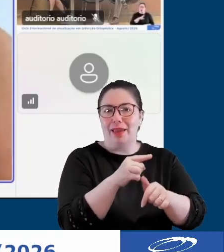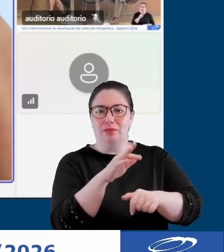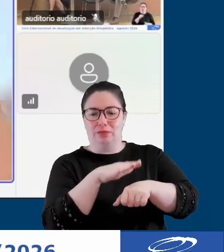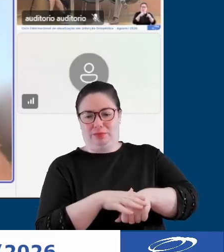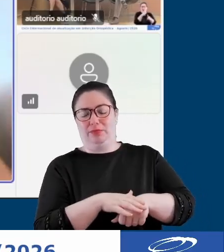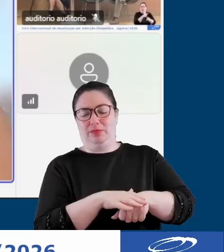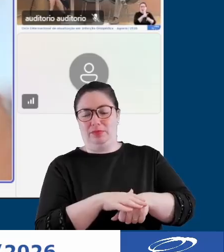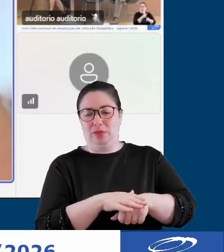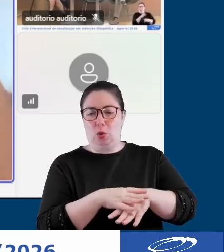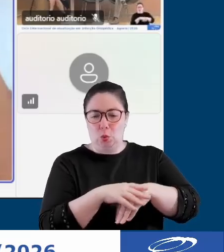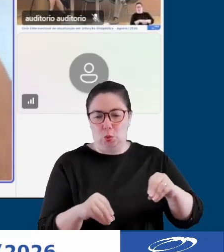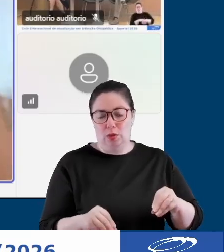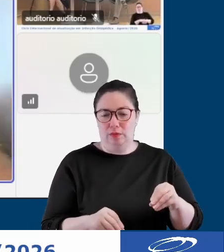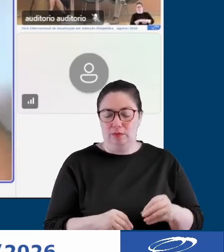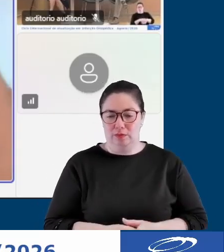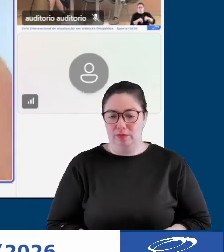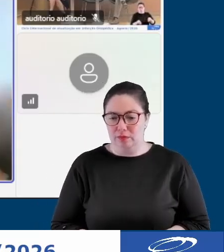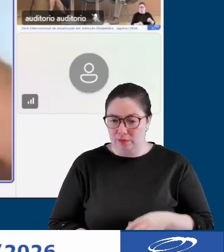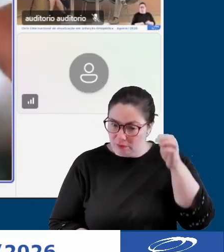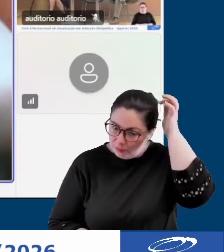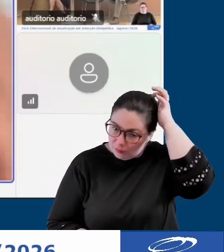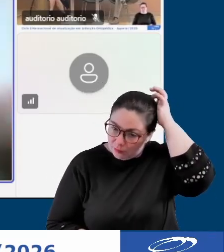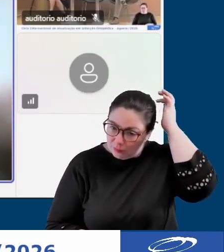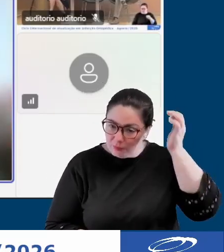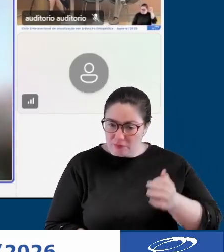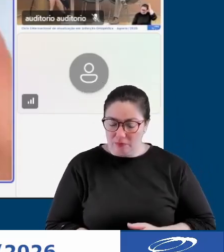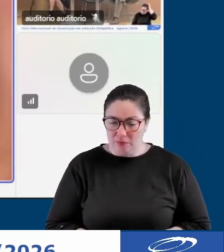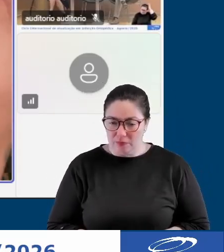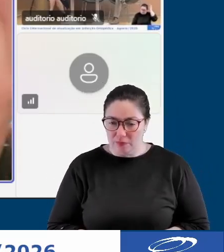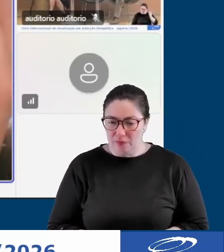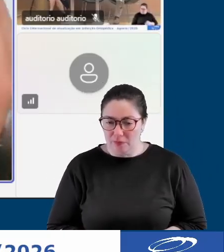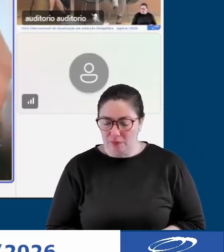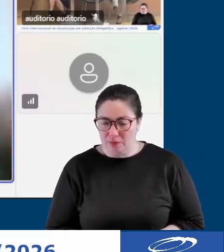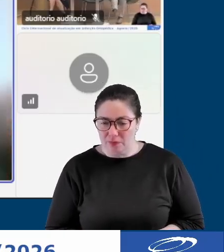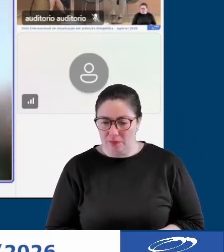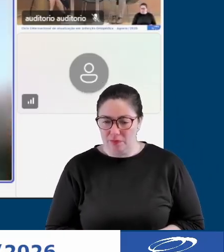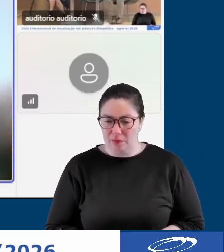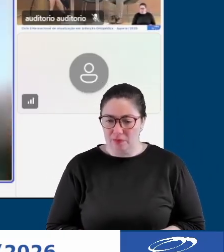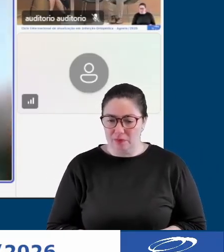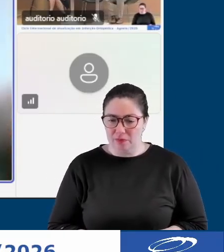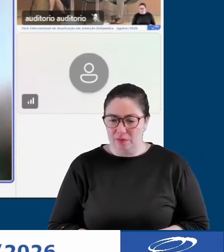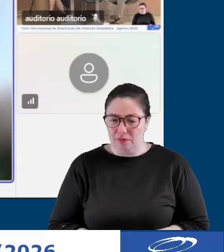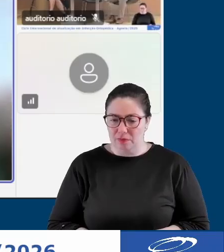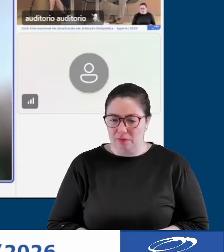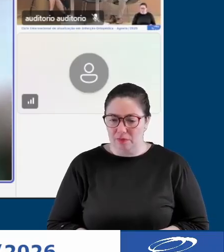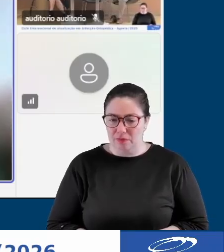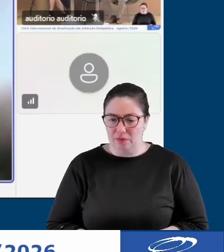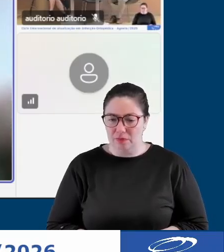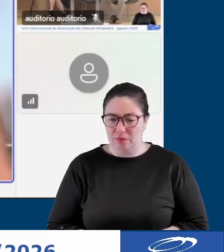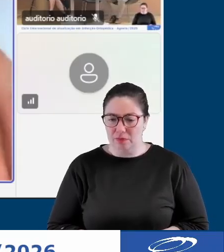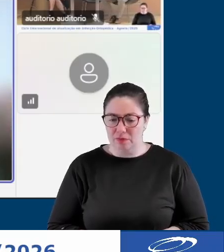is the containment in the tissue. So if you put it in a broad, let's say a broad surgical field, in my world, because it's